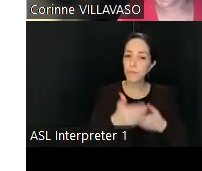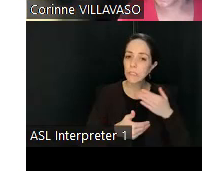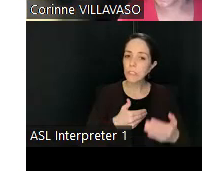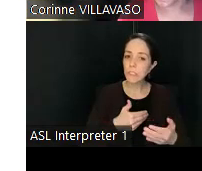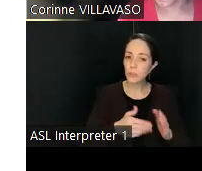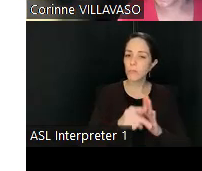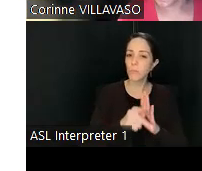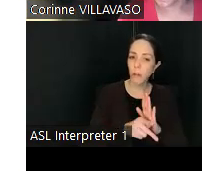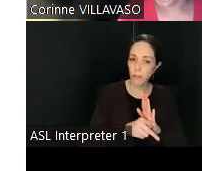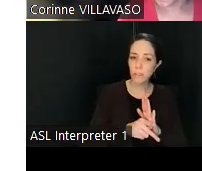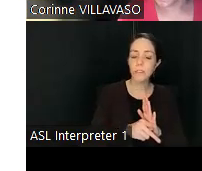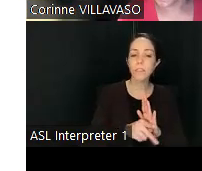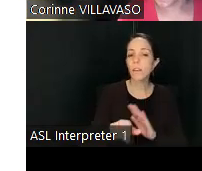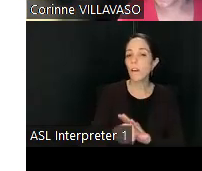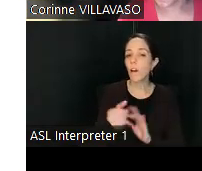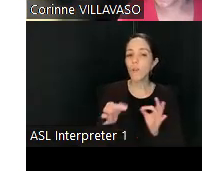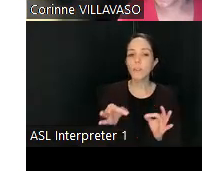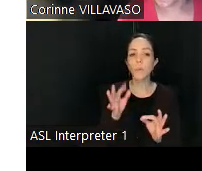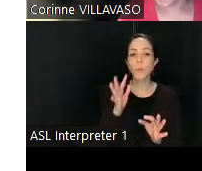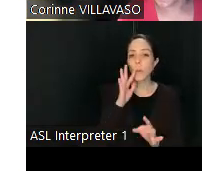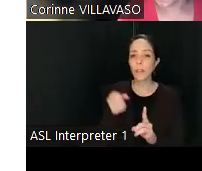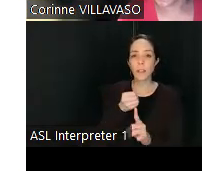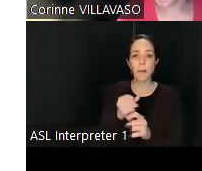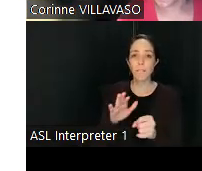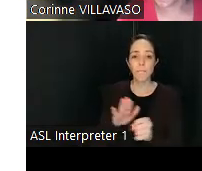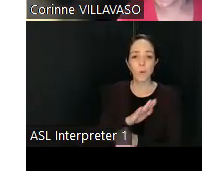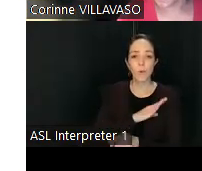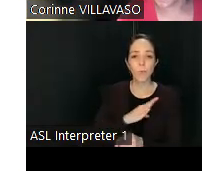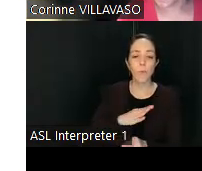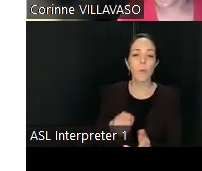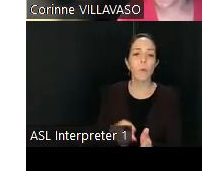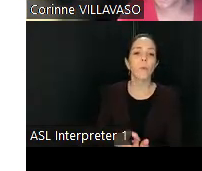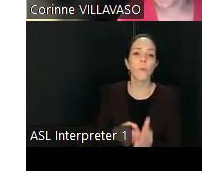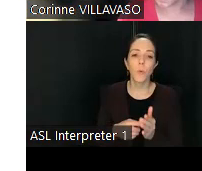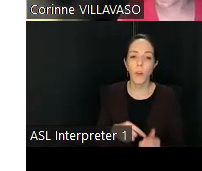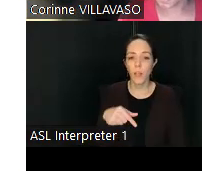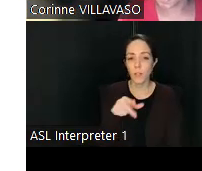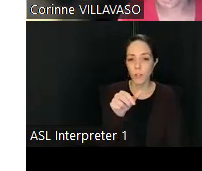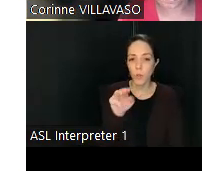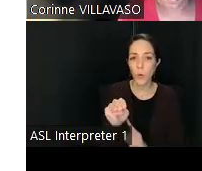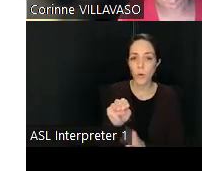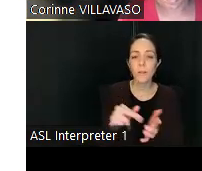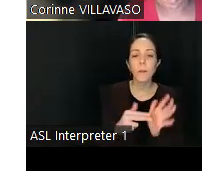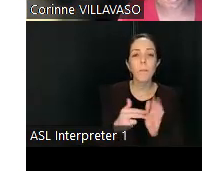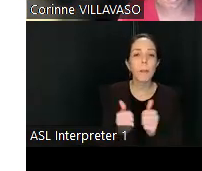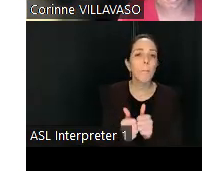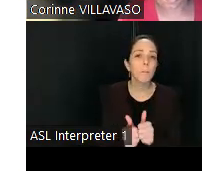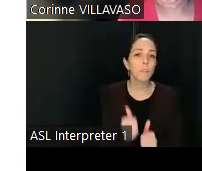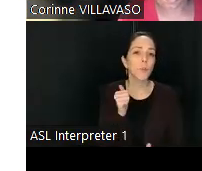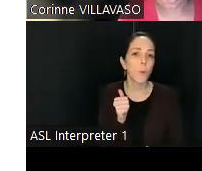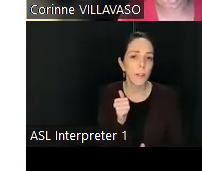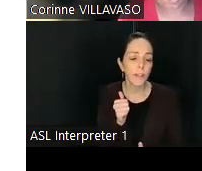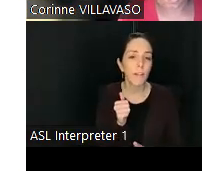other decisions affecting the full board, quorum to hold a meeting shall be defined as a majority of seated members of the